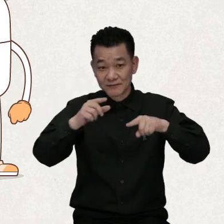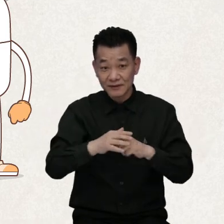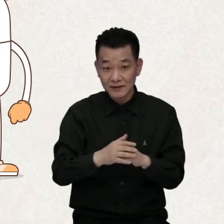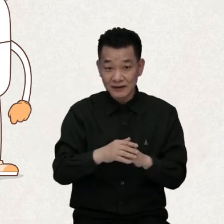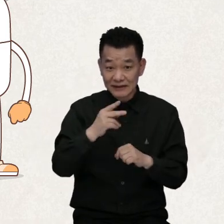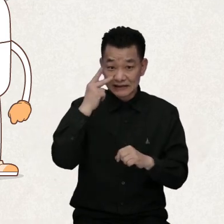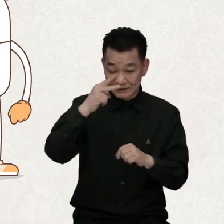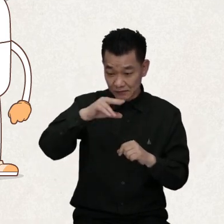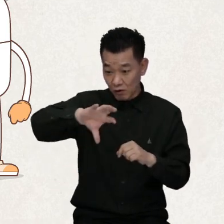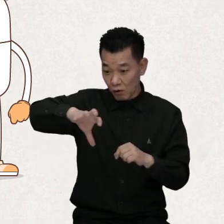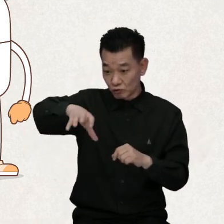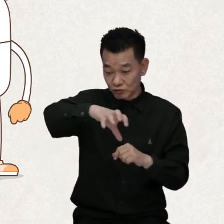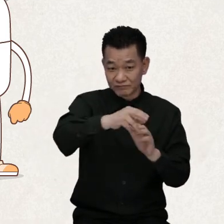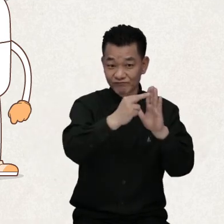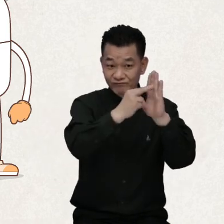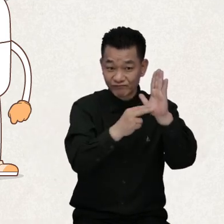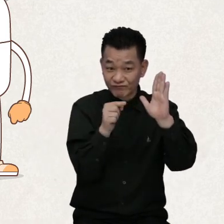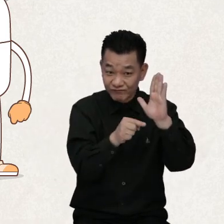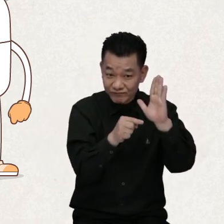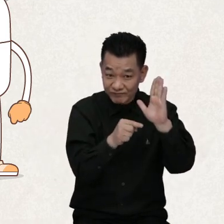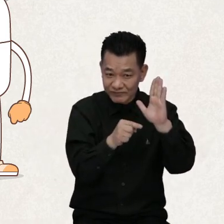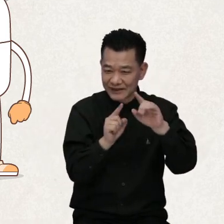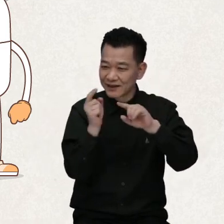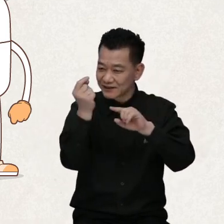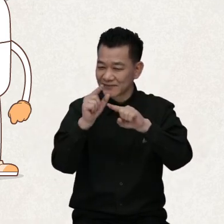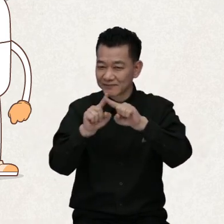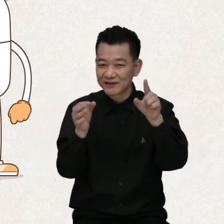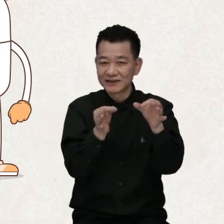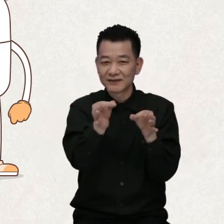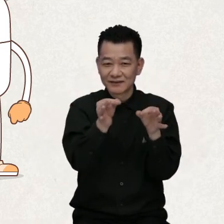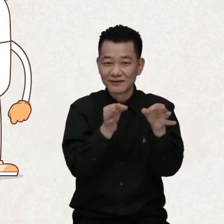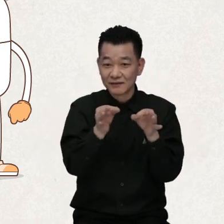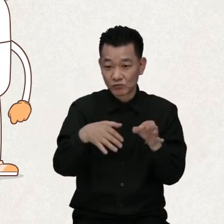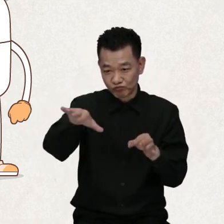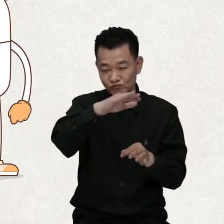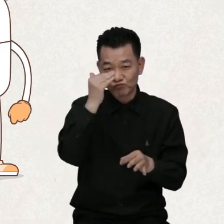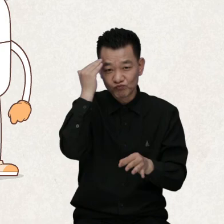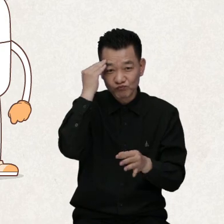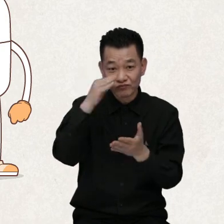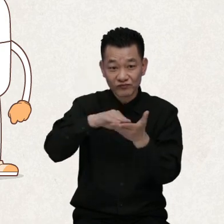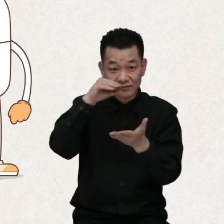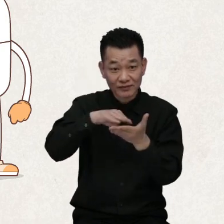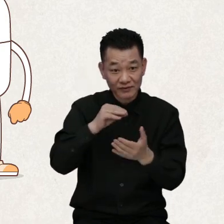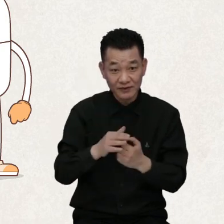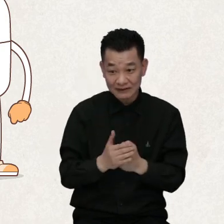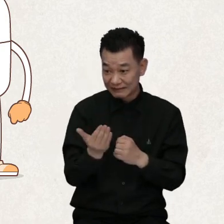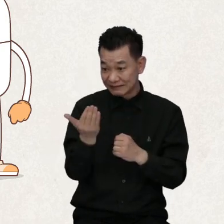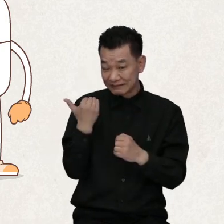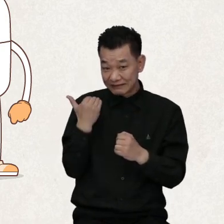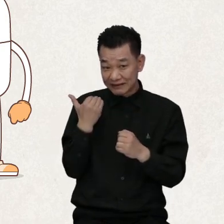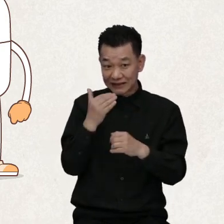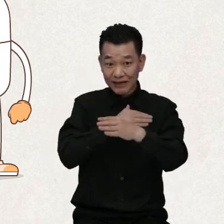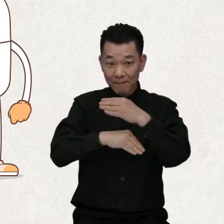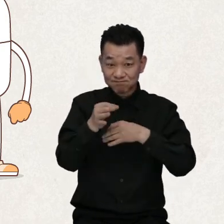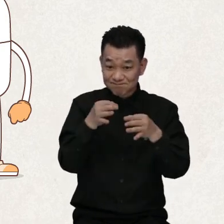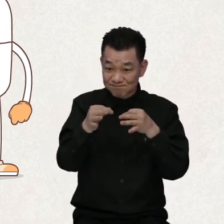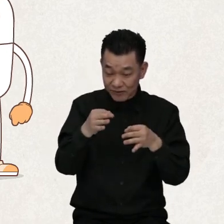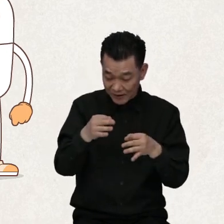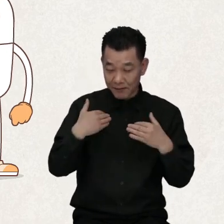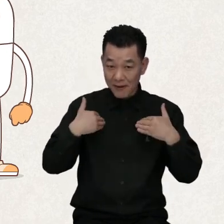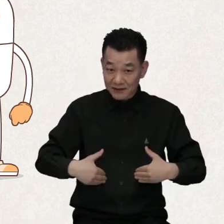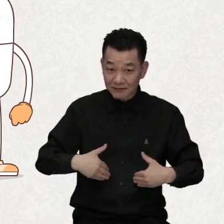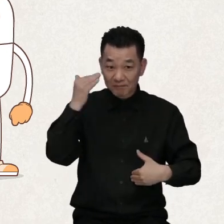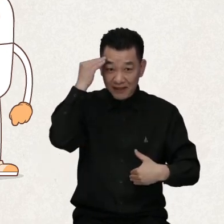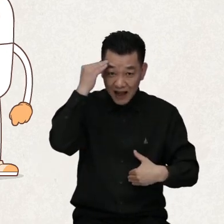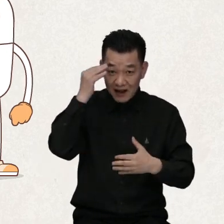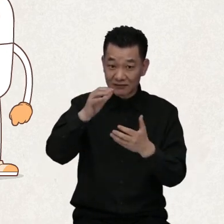and it is also defined differently even in one country depending on the act. You've mentioned before that a person